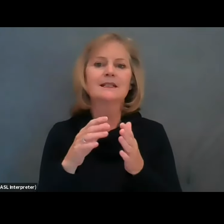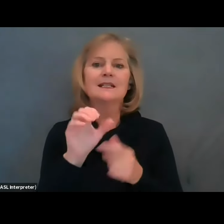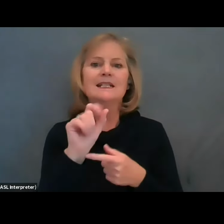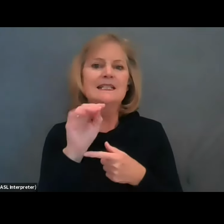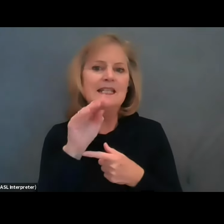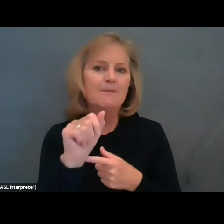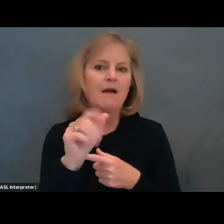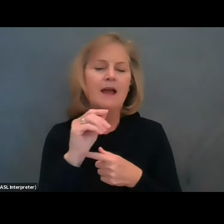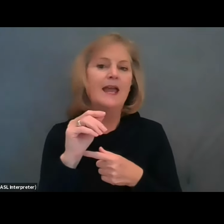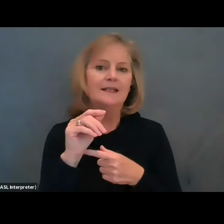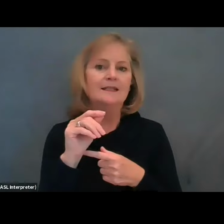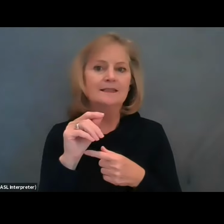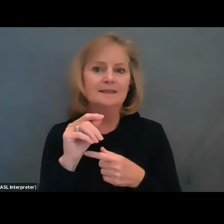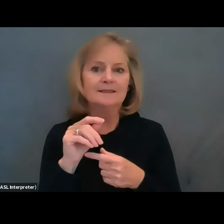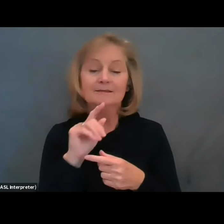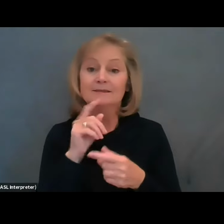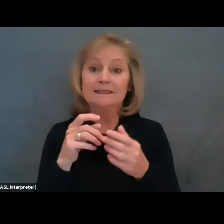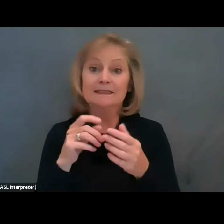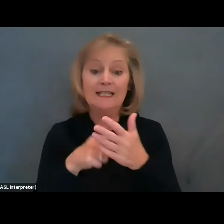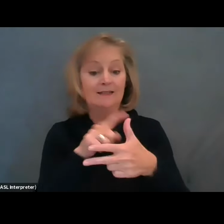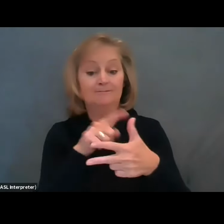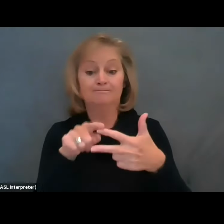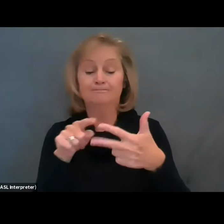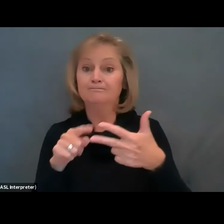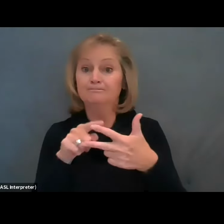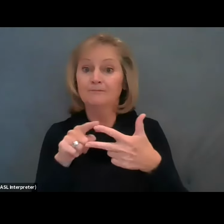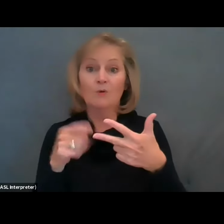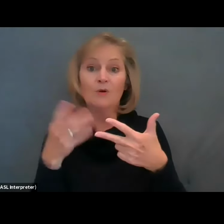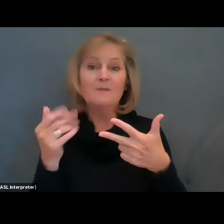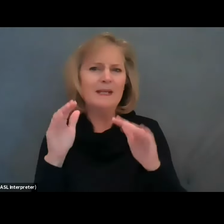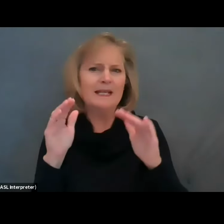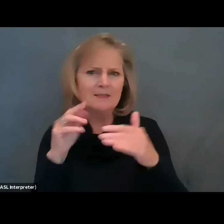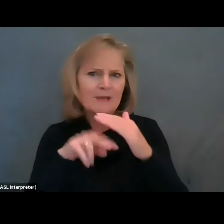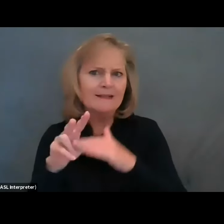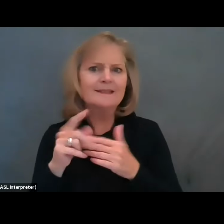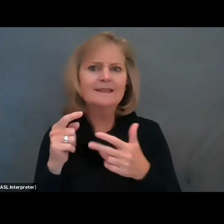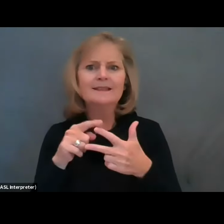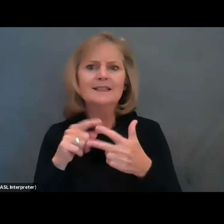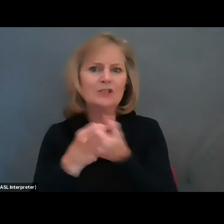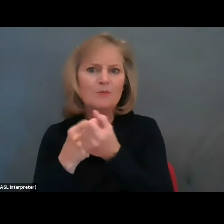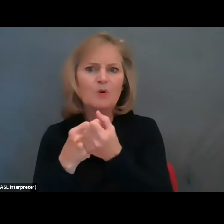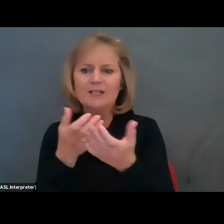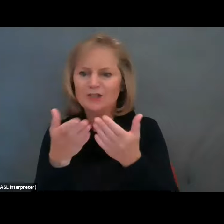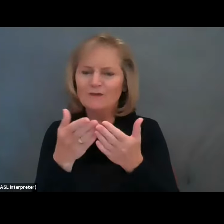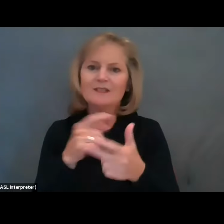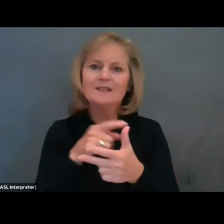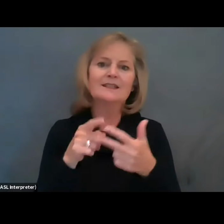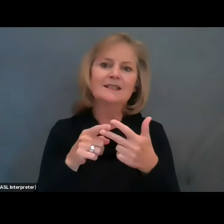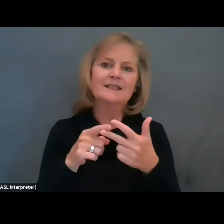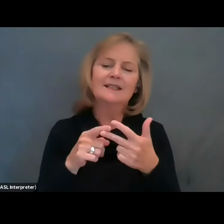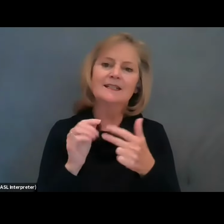discrimination. And that's really key. The other areas are what you might expect in terms of supporting service and